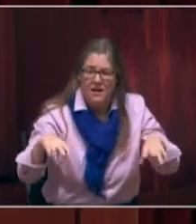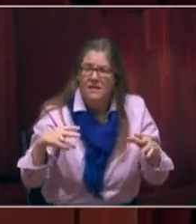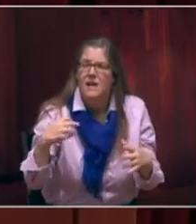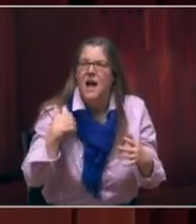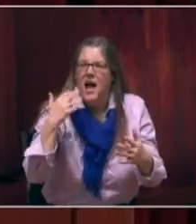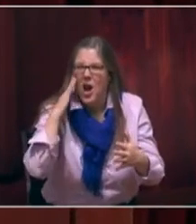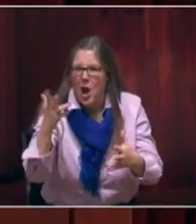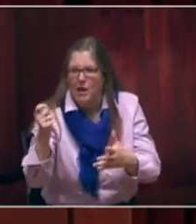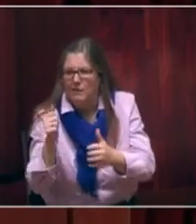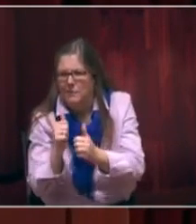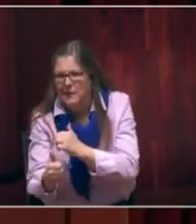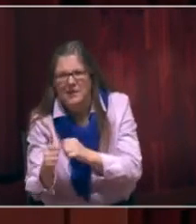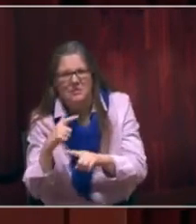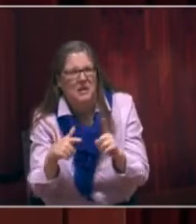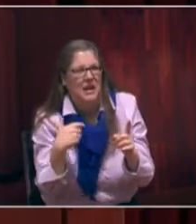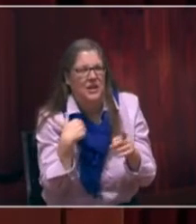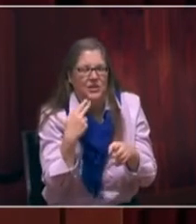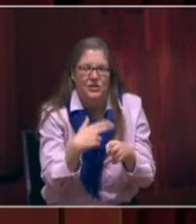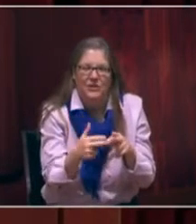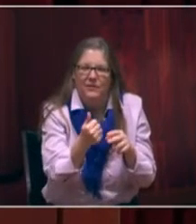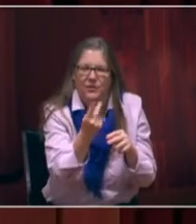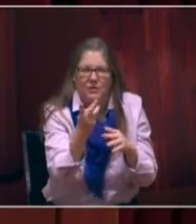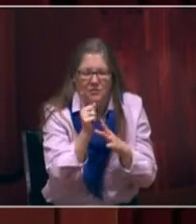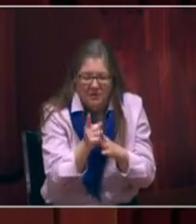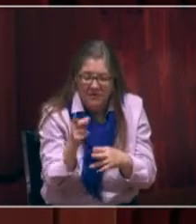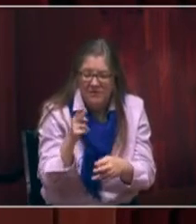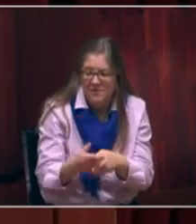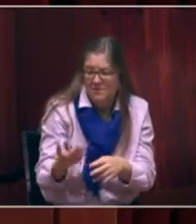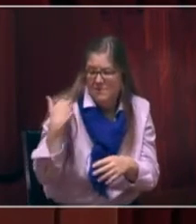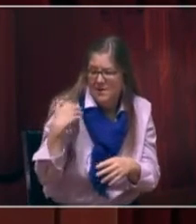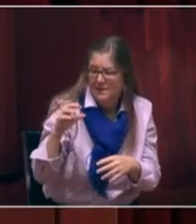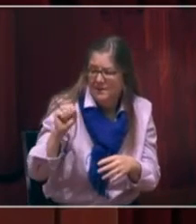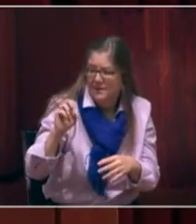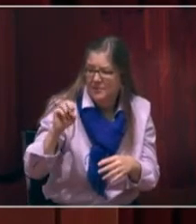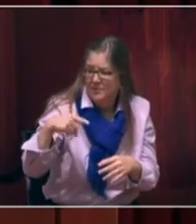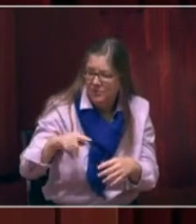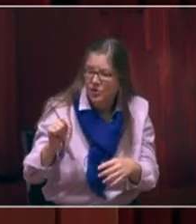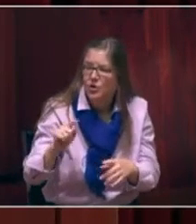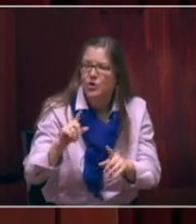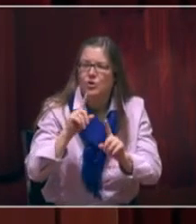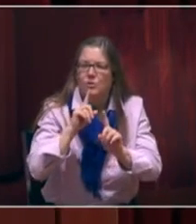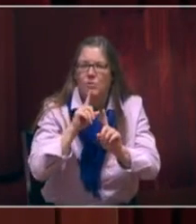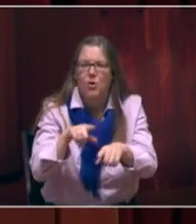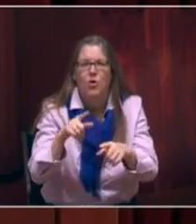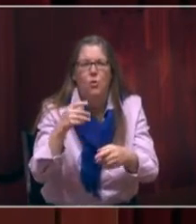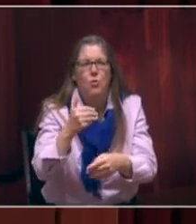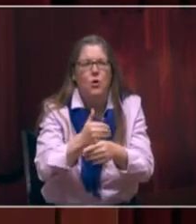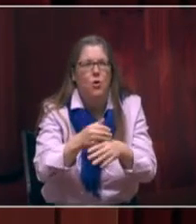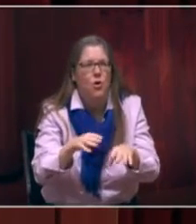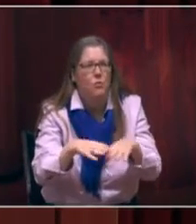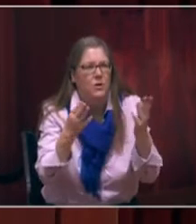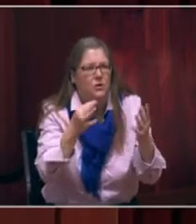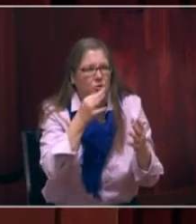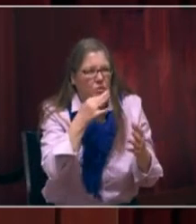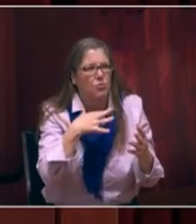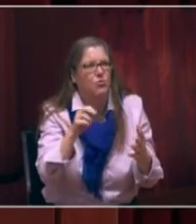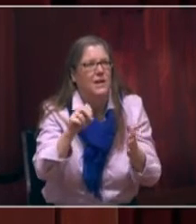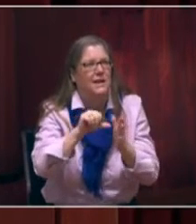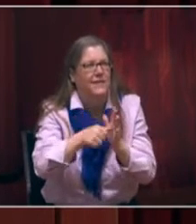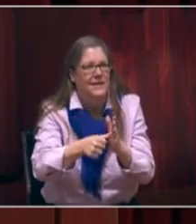minutes. As I mentioned back in September, reporting window is opening very soon, so I just wanted to reemphasize some